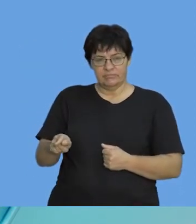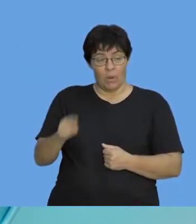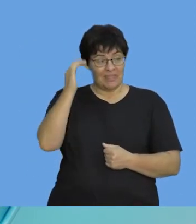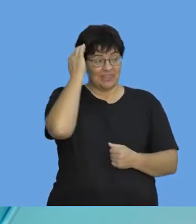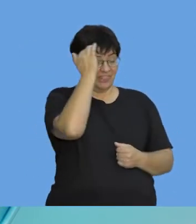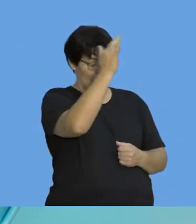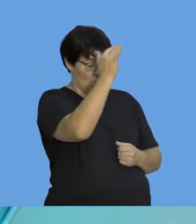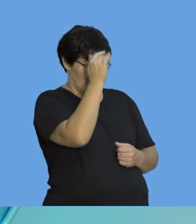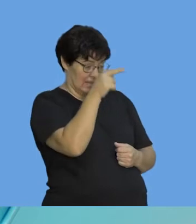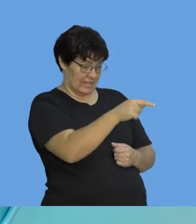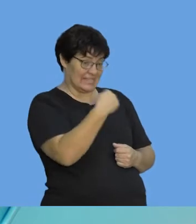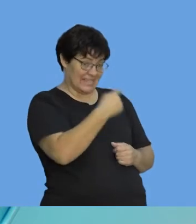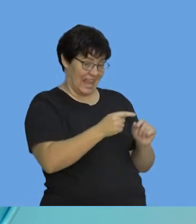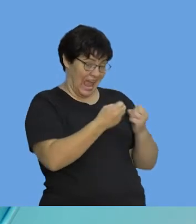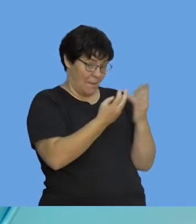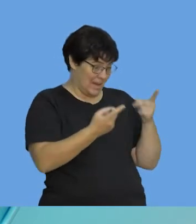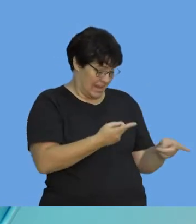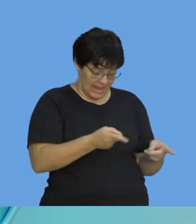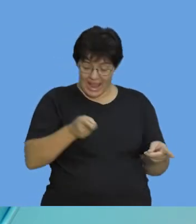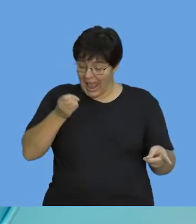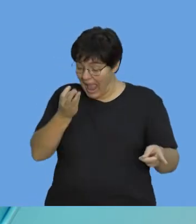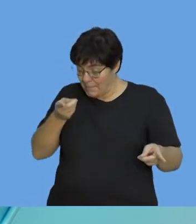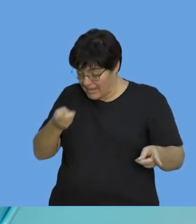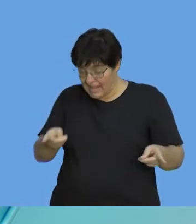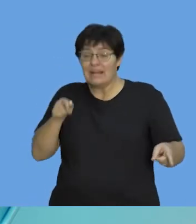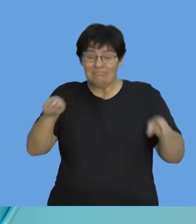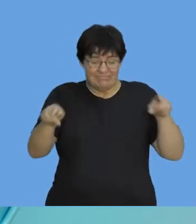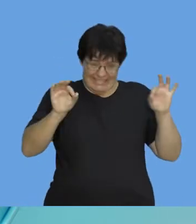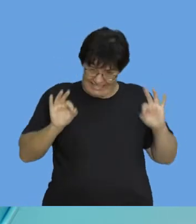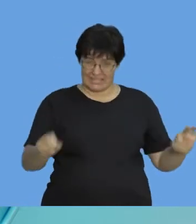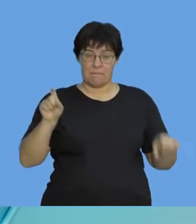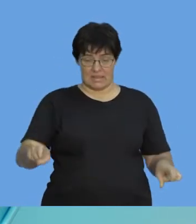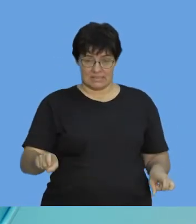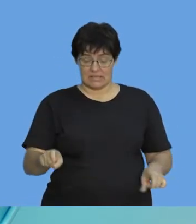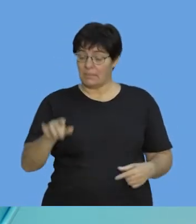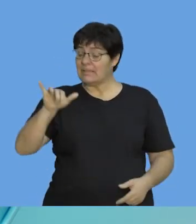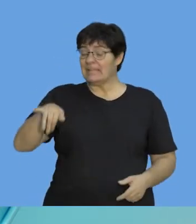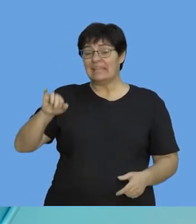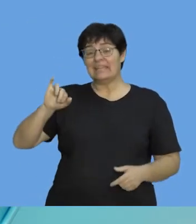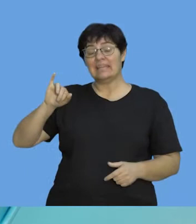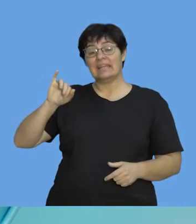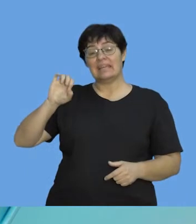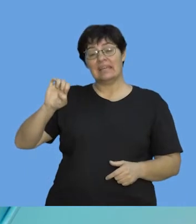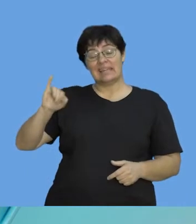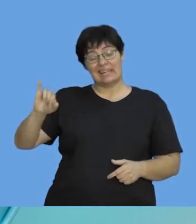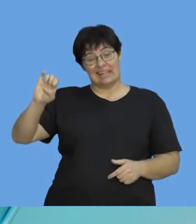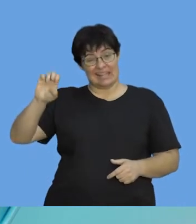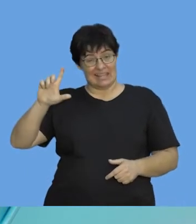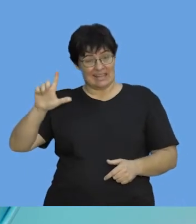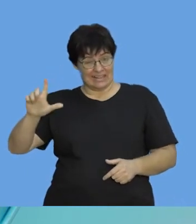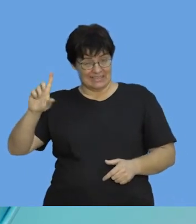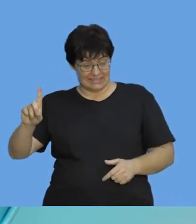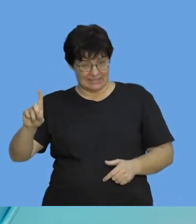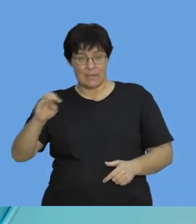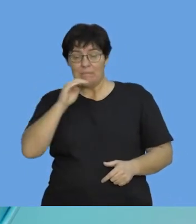yield is what we get at the end, which is the actual yield. So when we talk about yield, loosely, I think we are referring